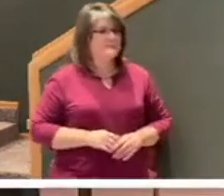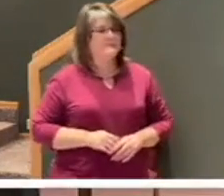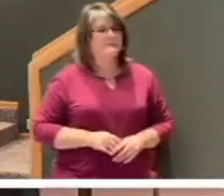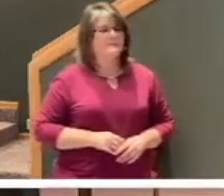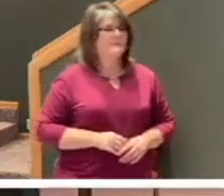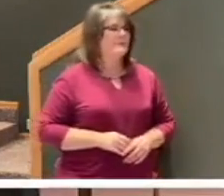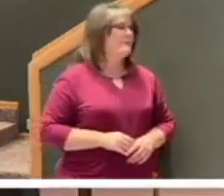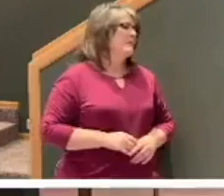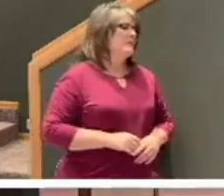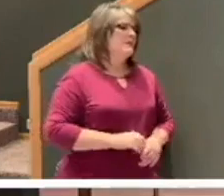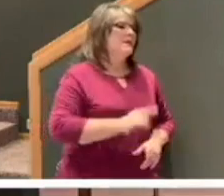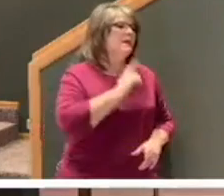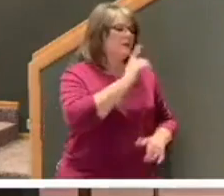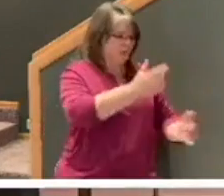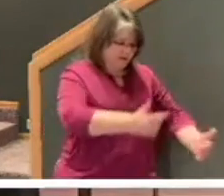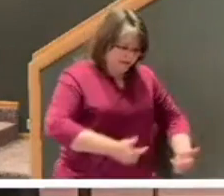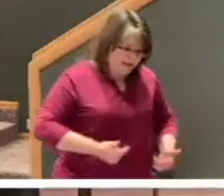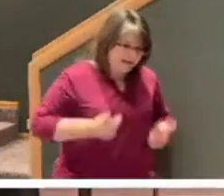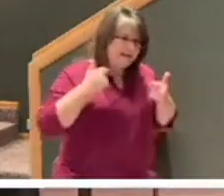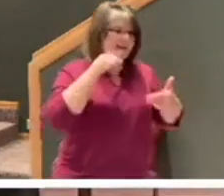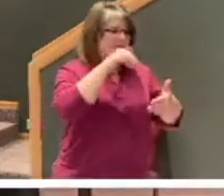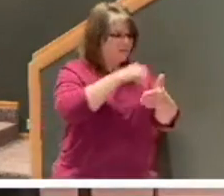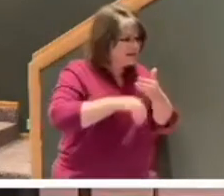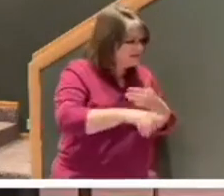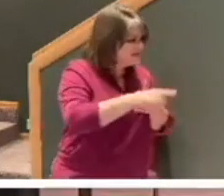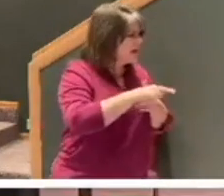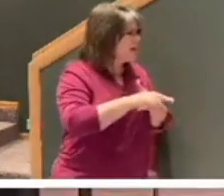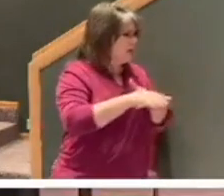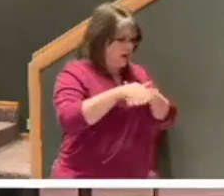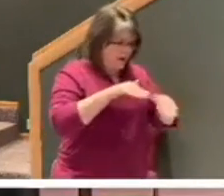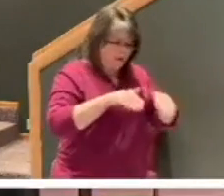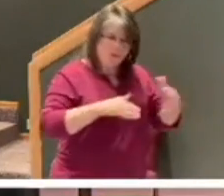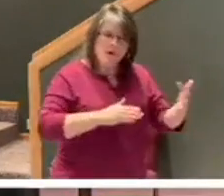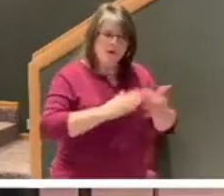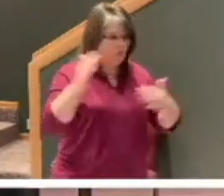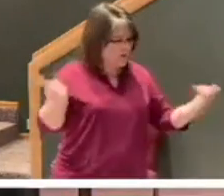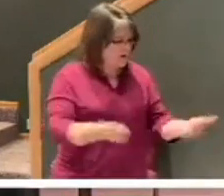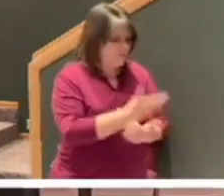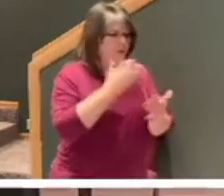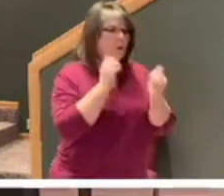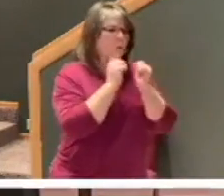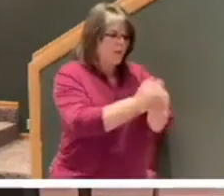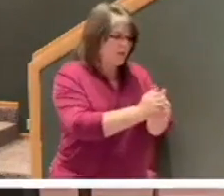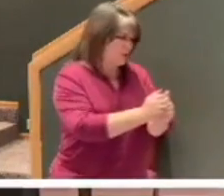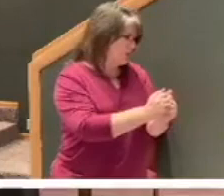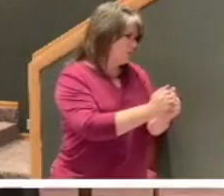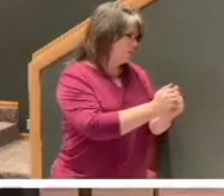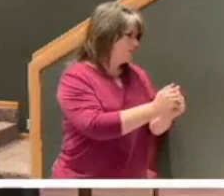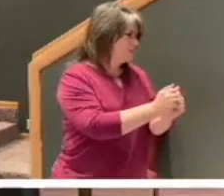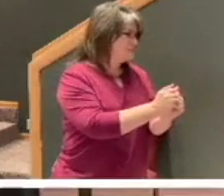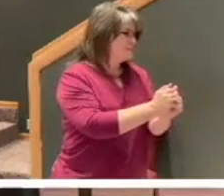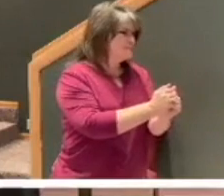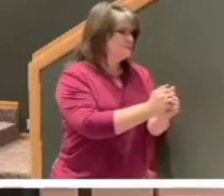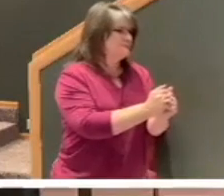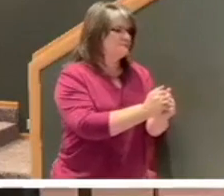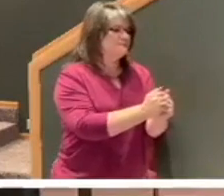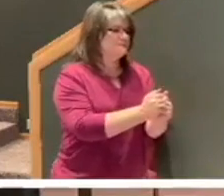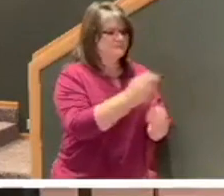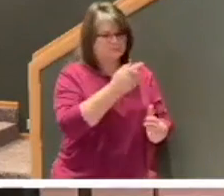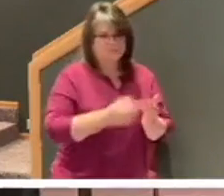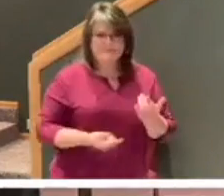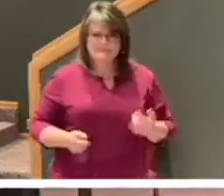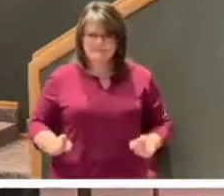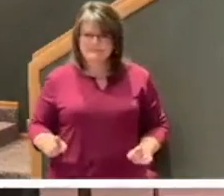and actually live inside of you and walk through everything with you. What